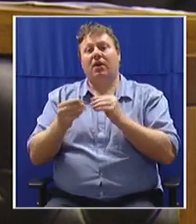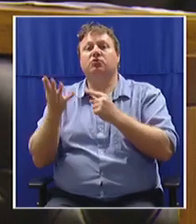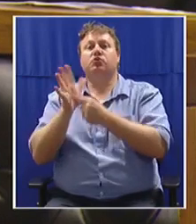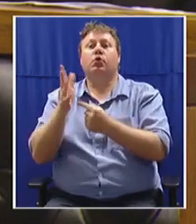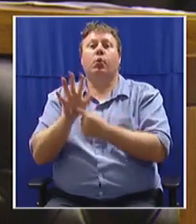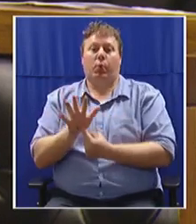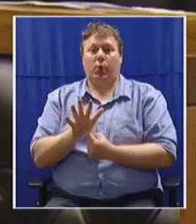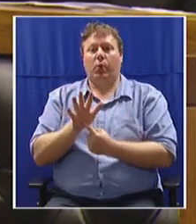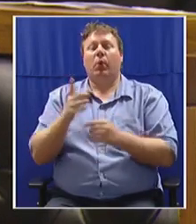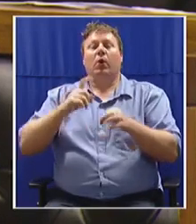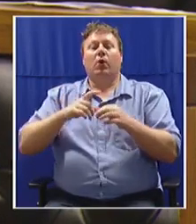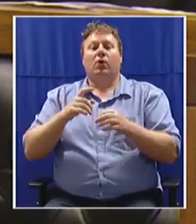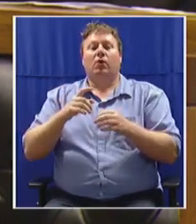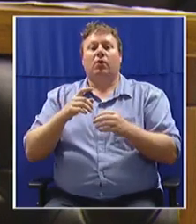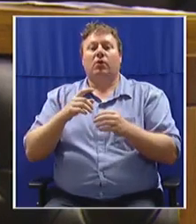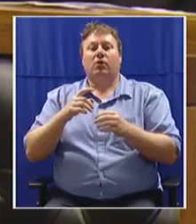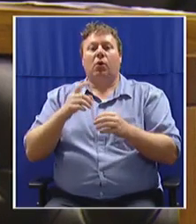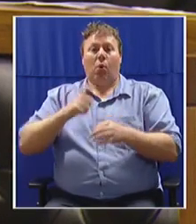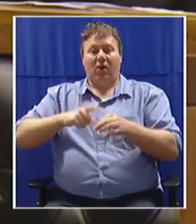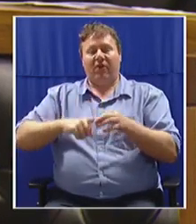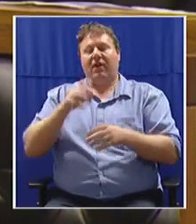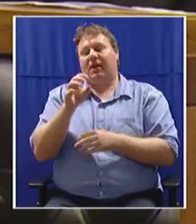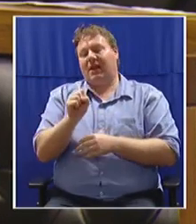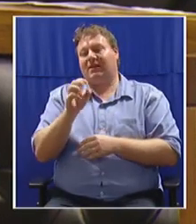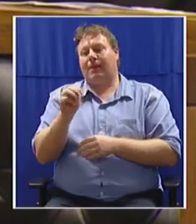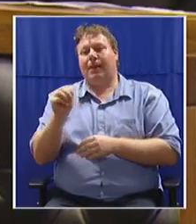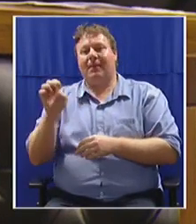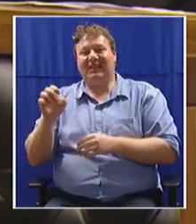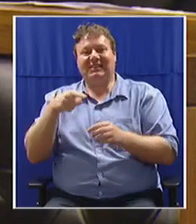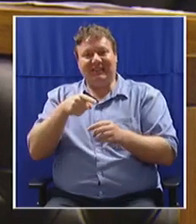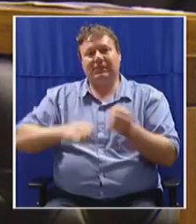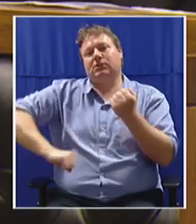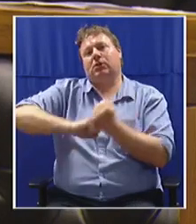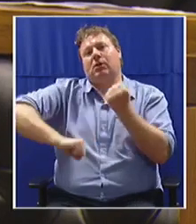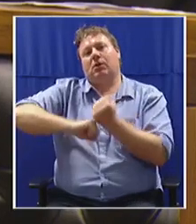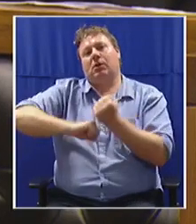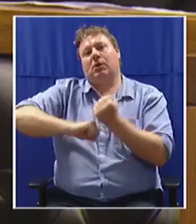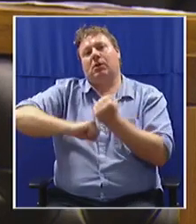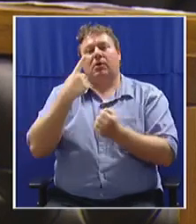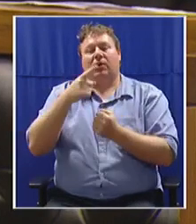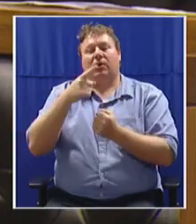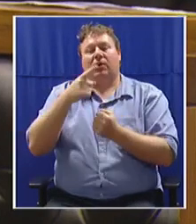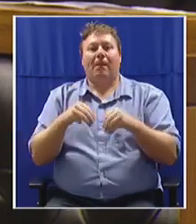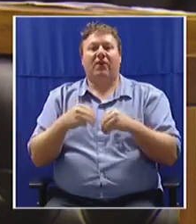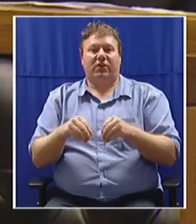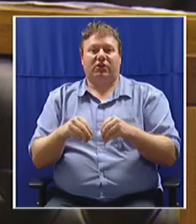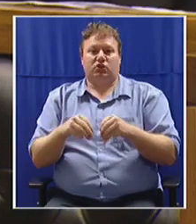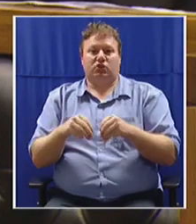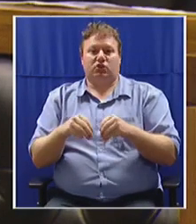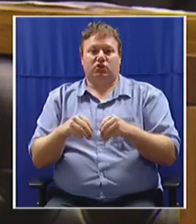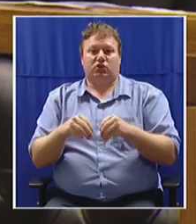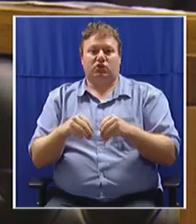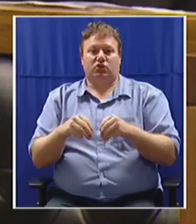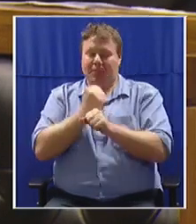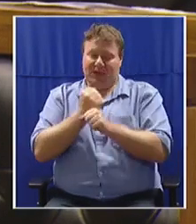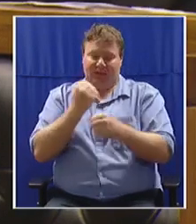qualifying SMMEs in order to support them to become competitive manufacturers and suppliers of